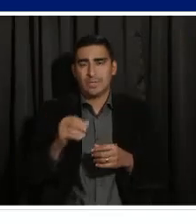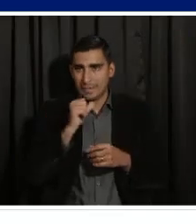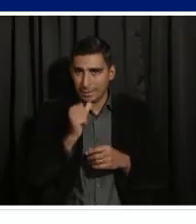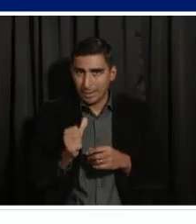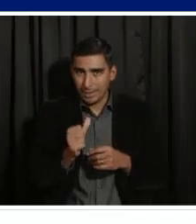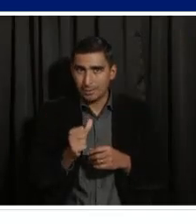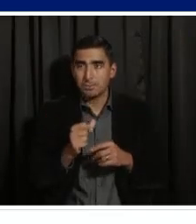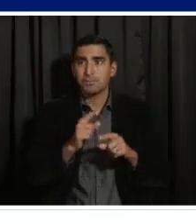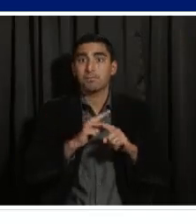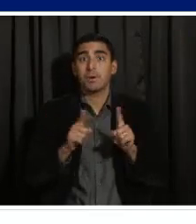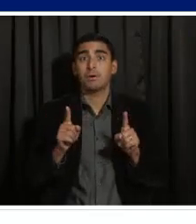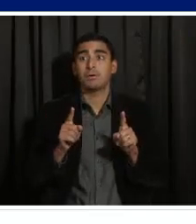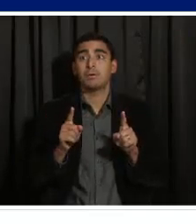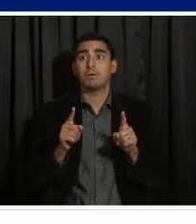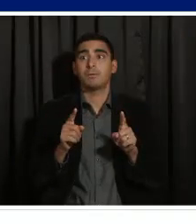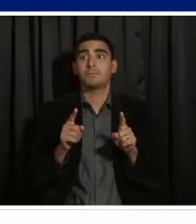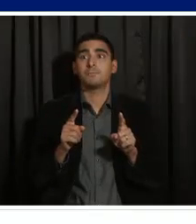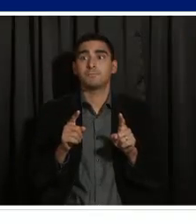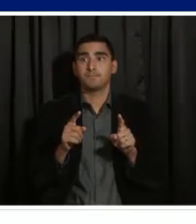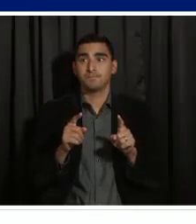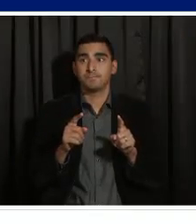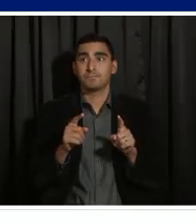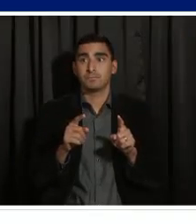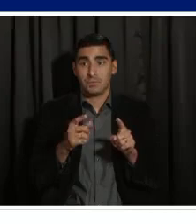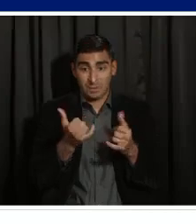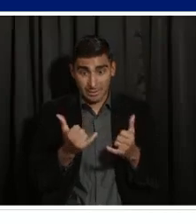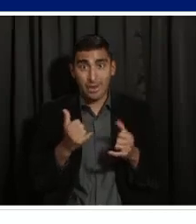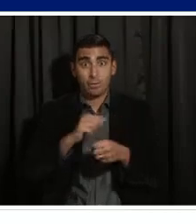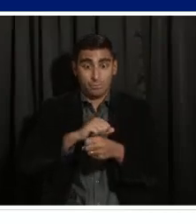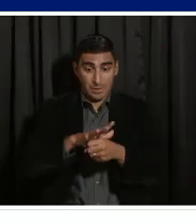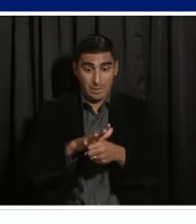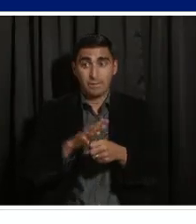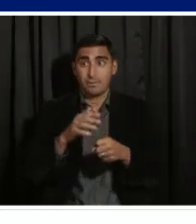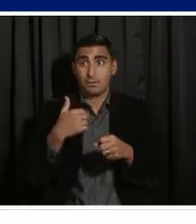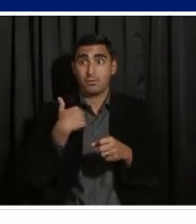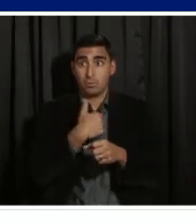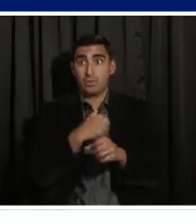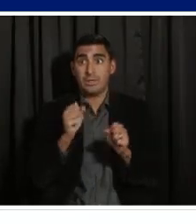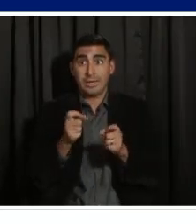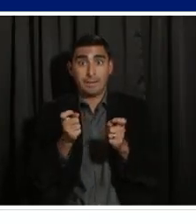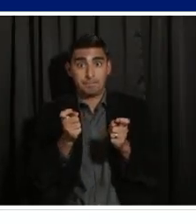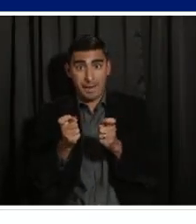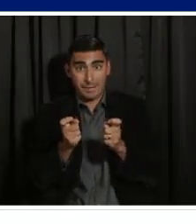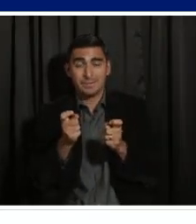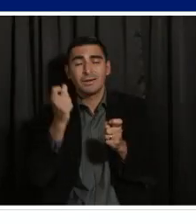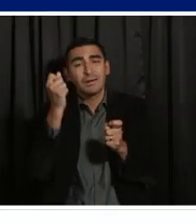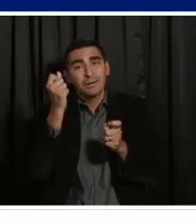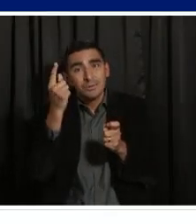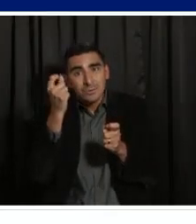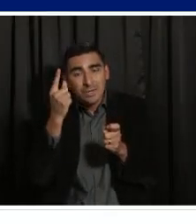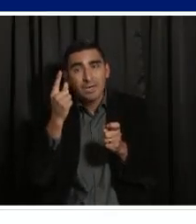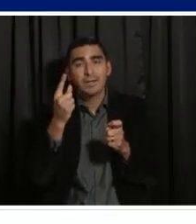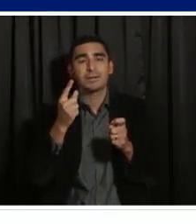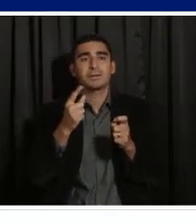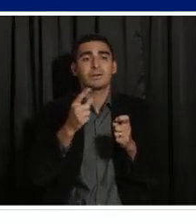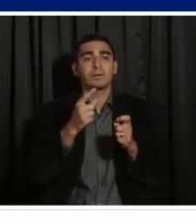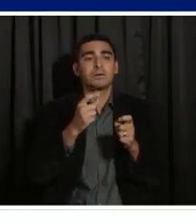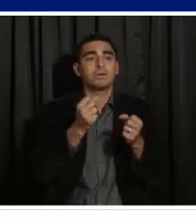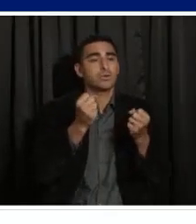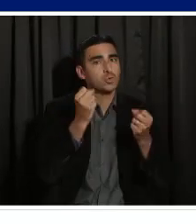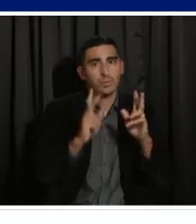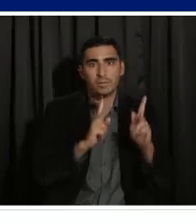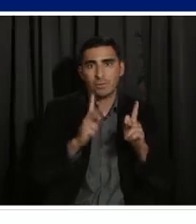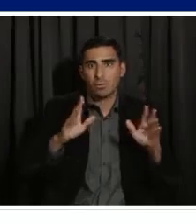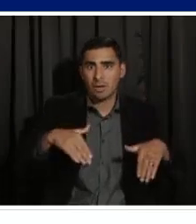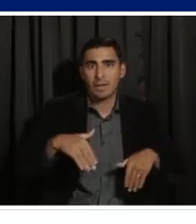not at a level now that we can manage it. It is simply too high a risk for most Coloradans because there's too many Coloradans who have not yet been